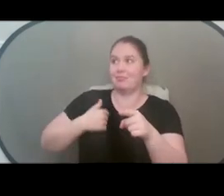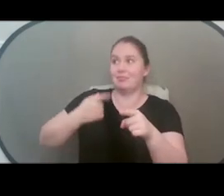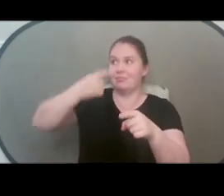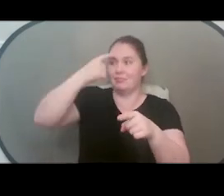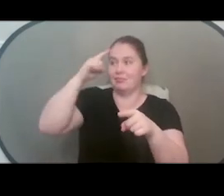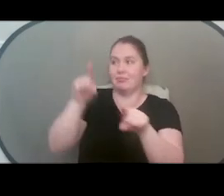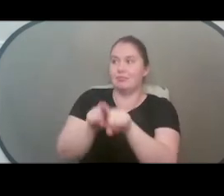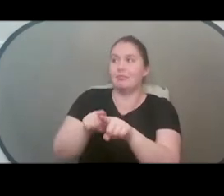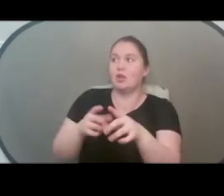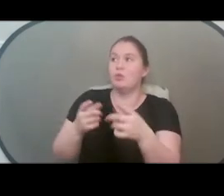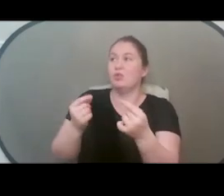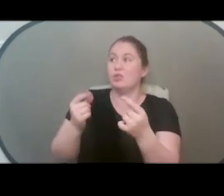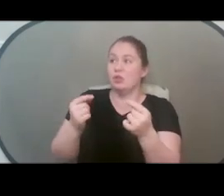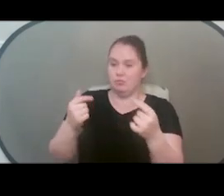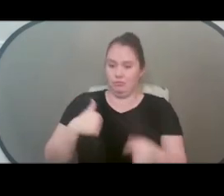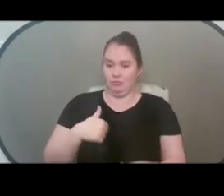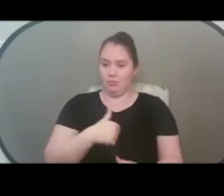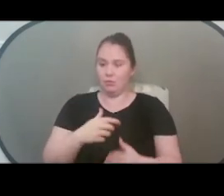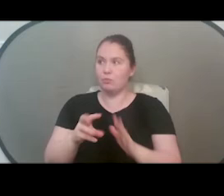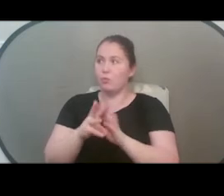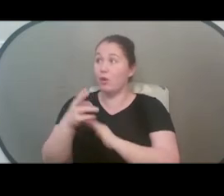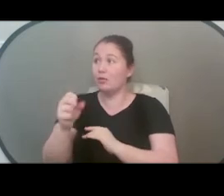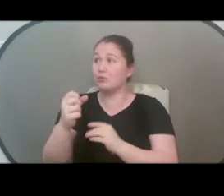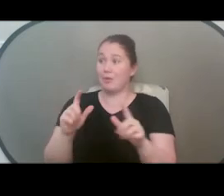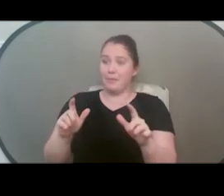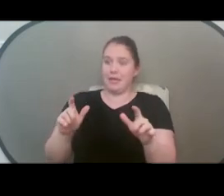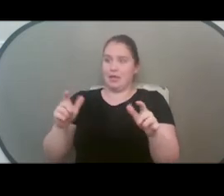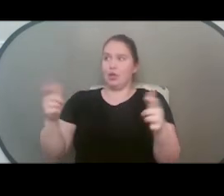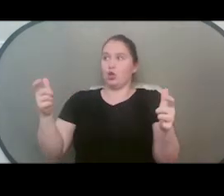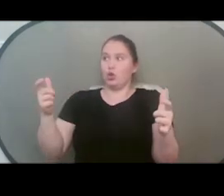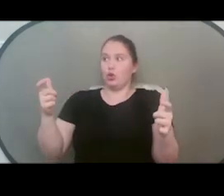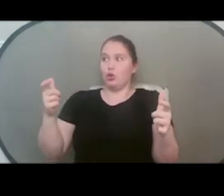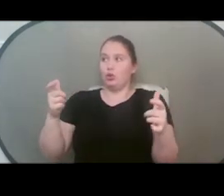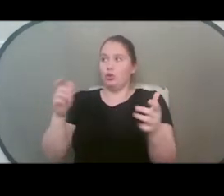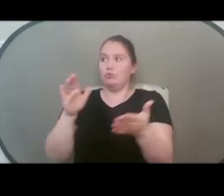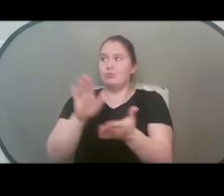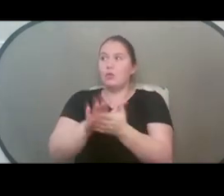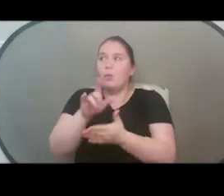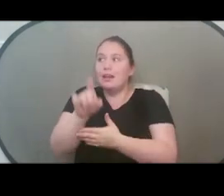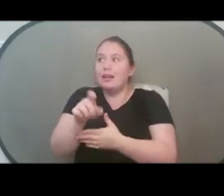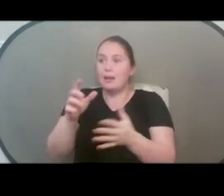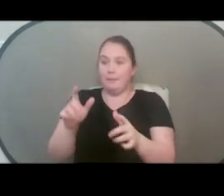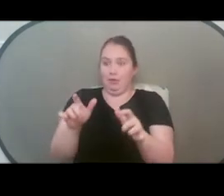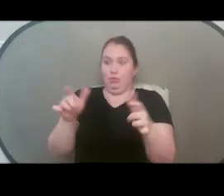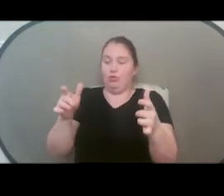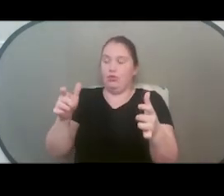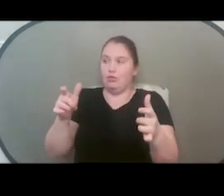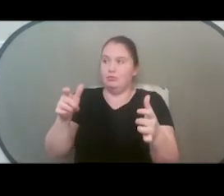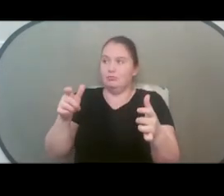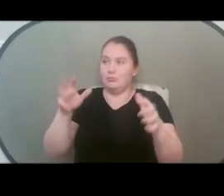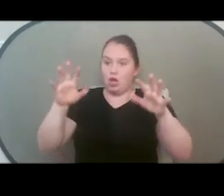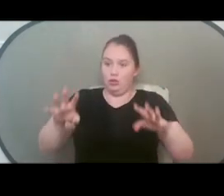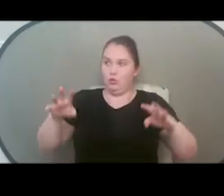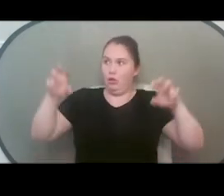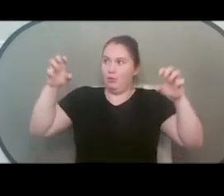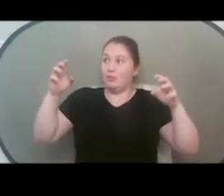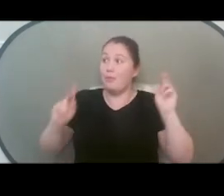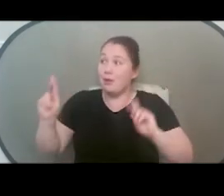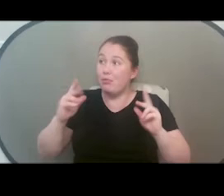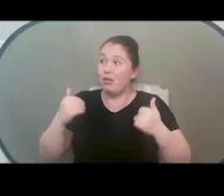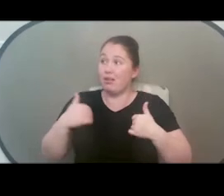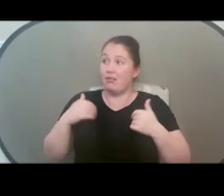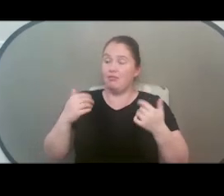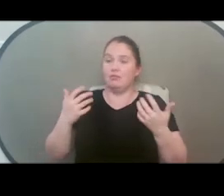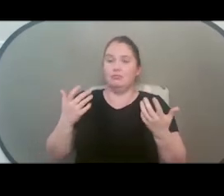we're a bigger school, we need at least a bigger auditorium or equal to or greater